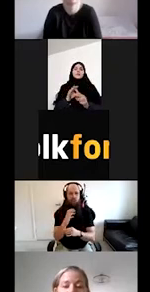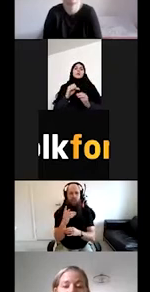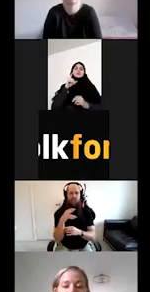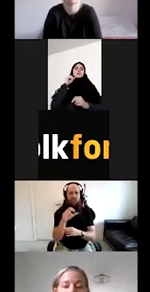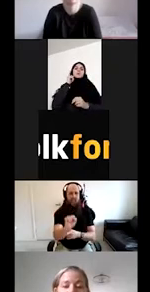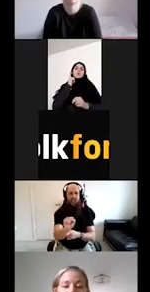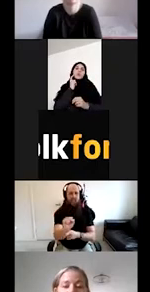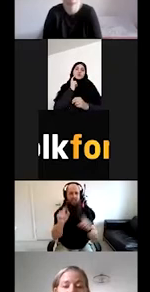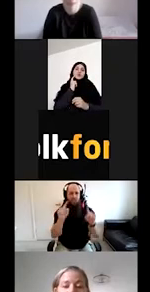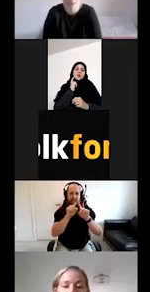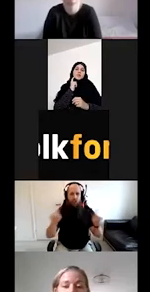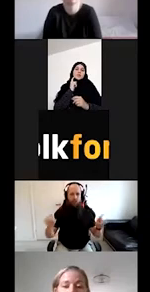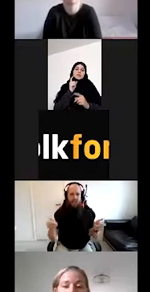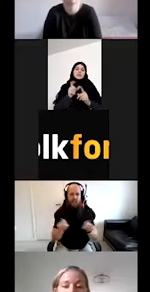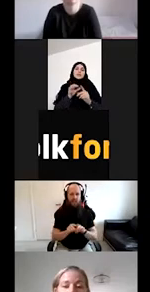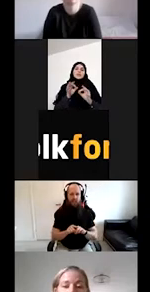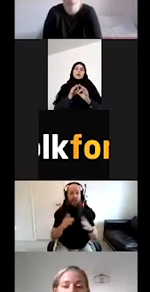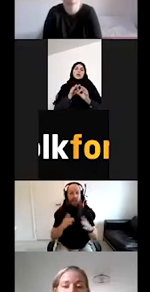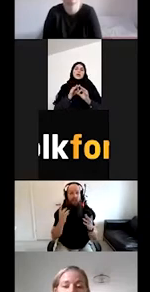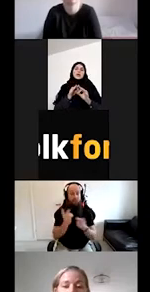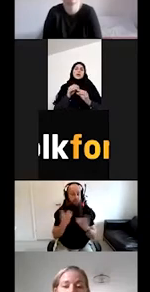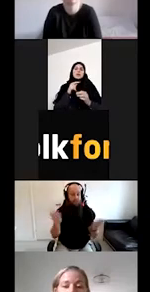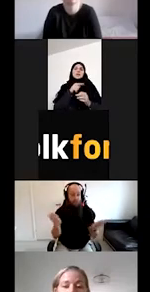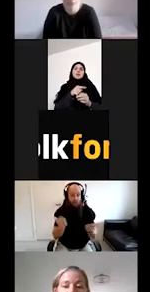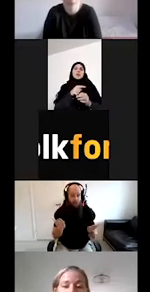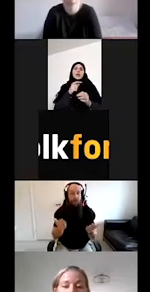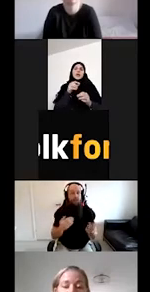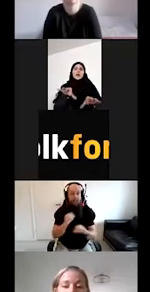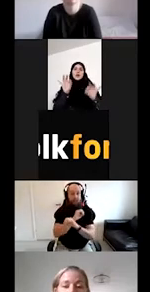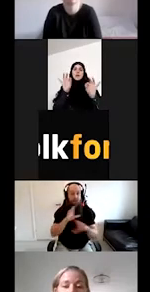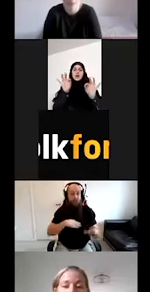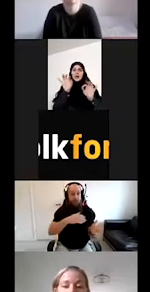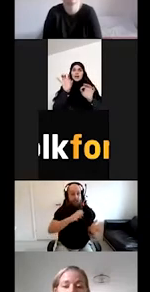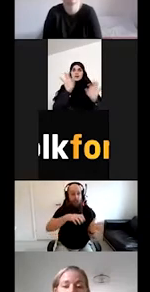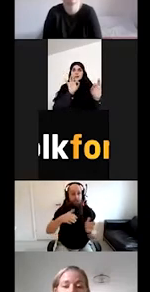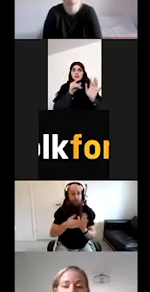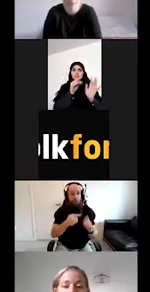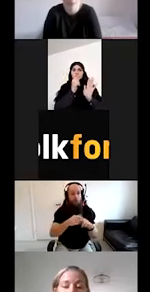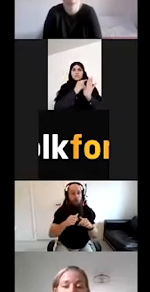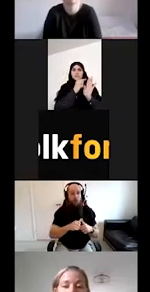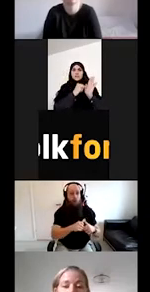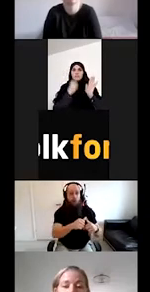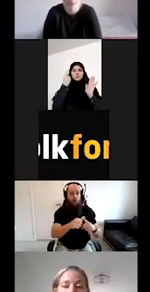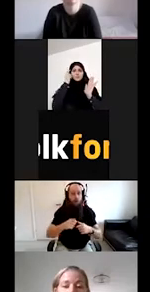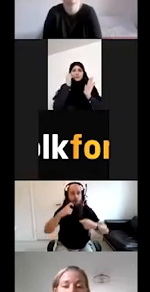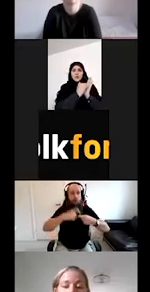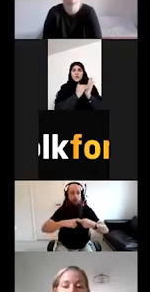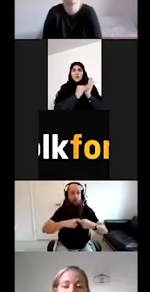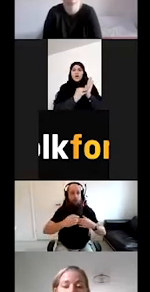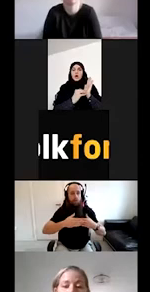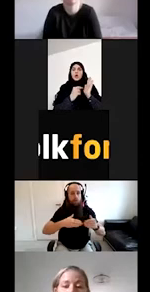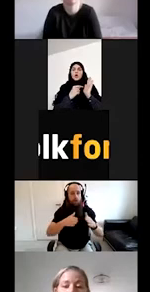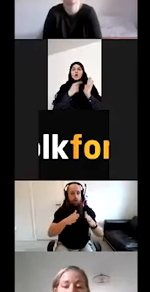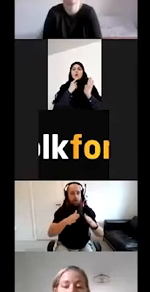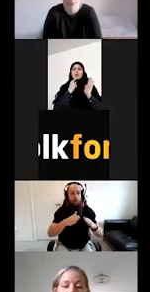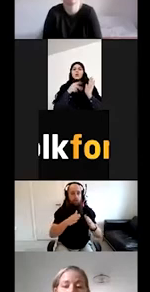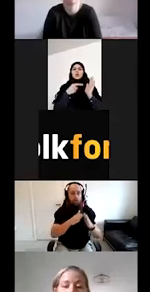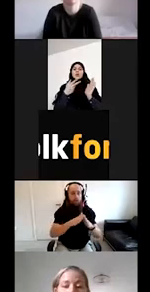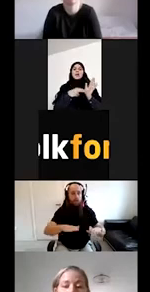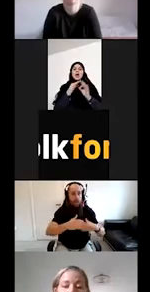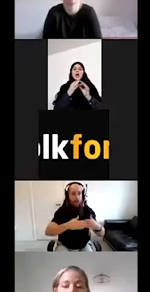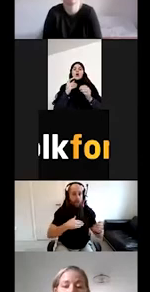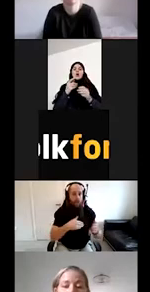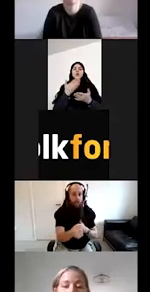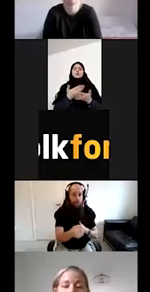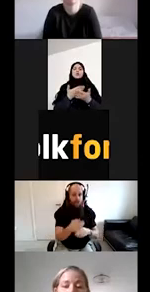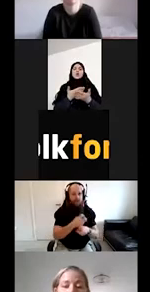the information I gathered from different organizations dealing with peace building, I tried to triangulate them